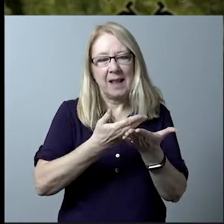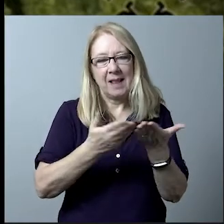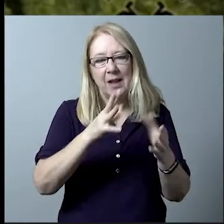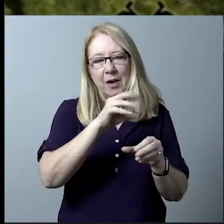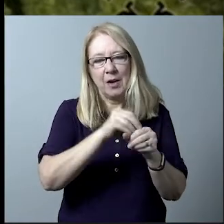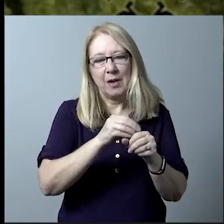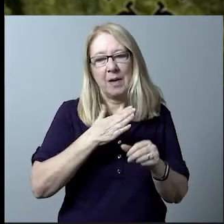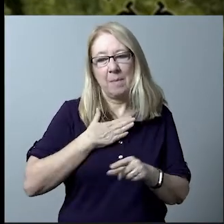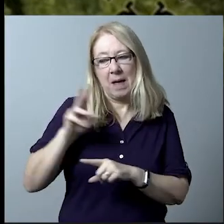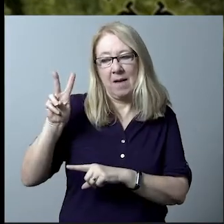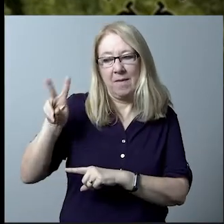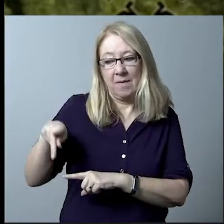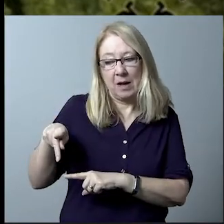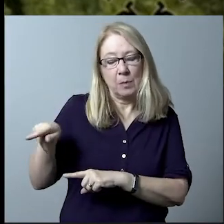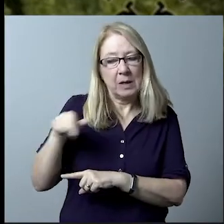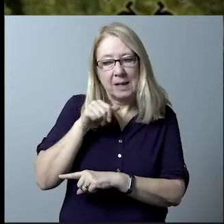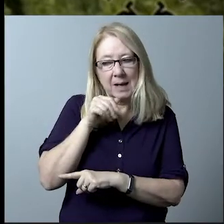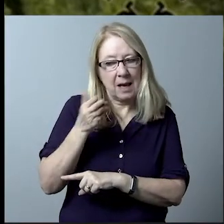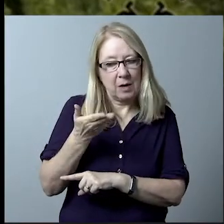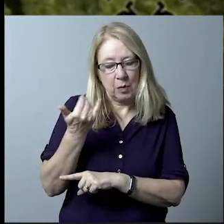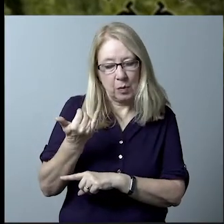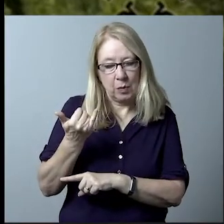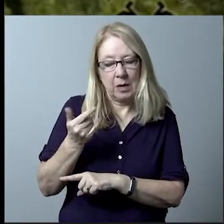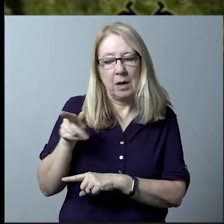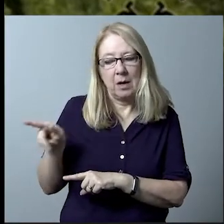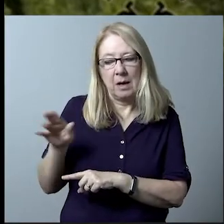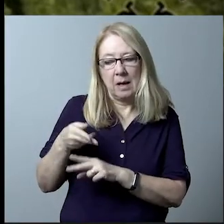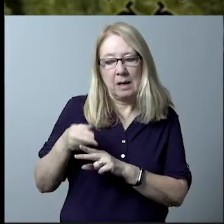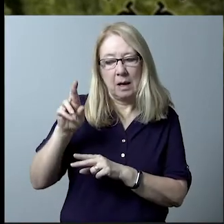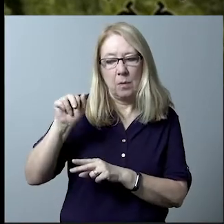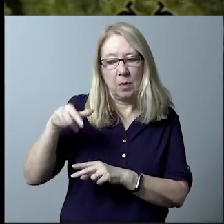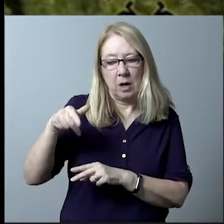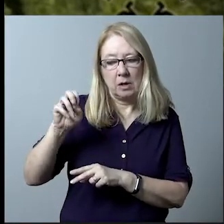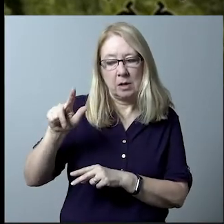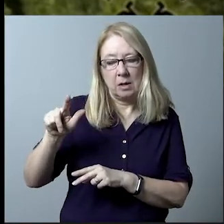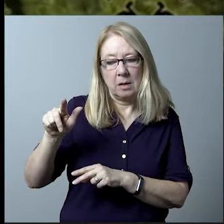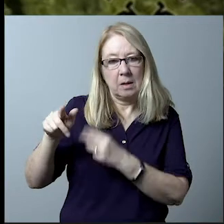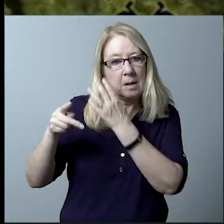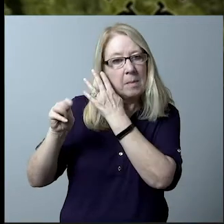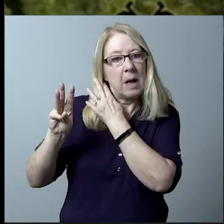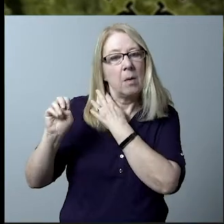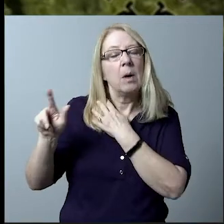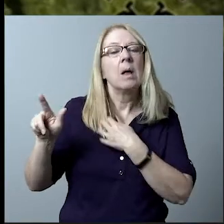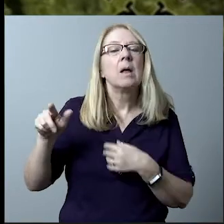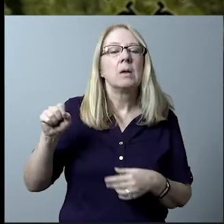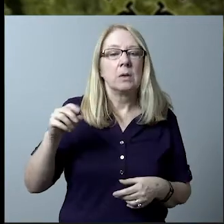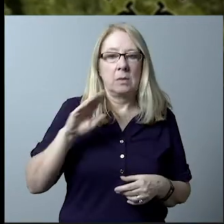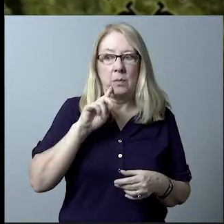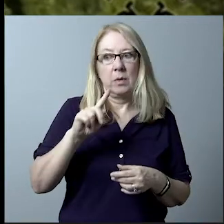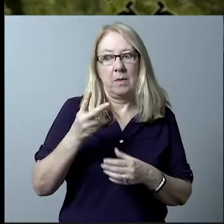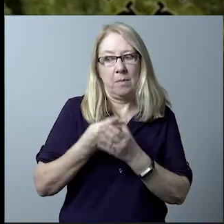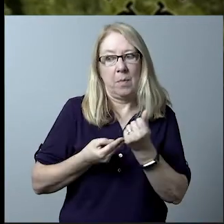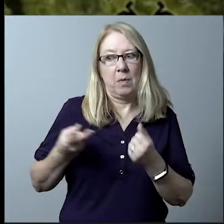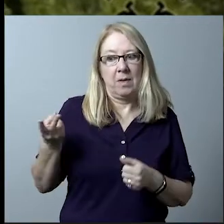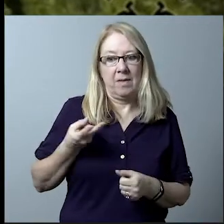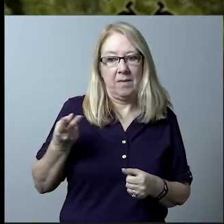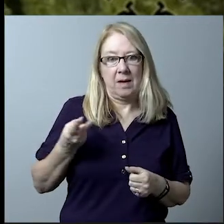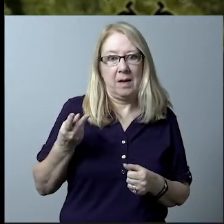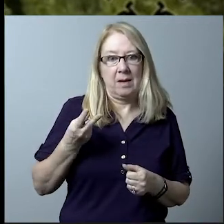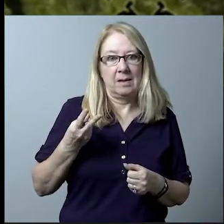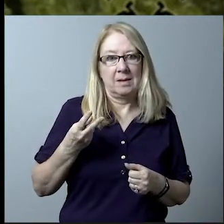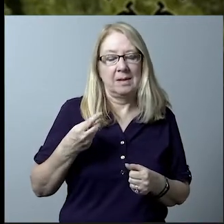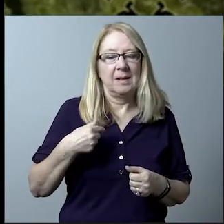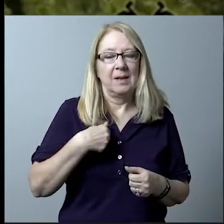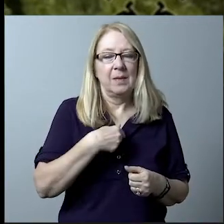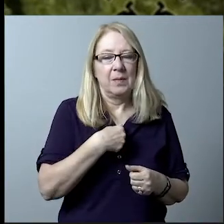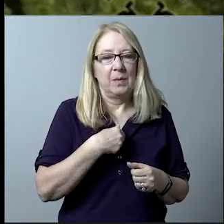talk about today will also include things that my vice president, who's not here today, her name is Rachel Cowles, and so a lot of these have been joint efforts